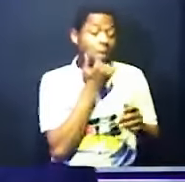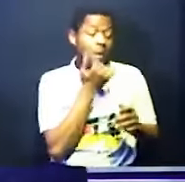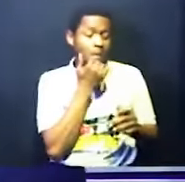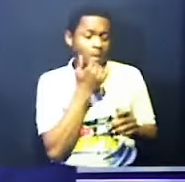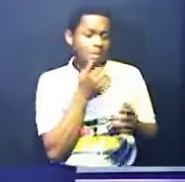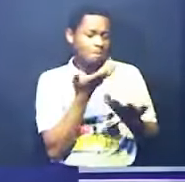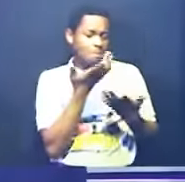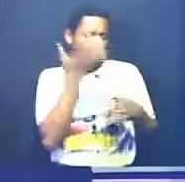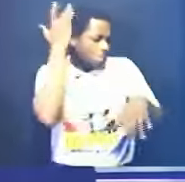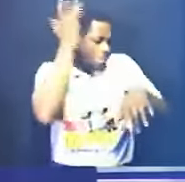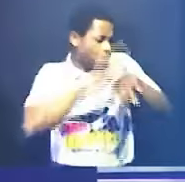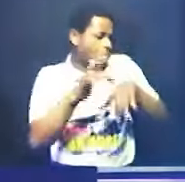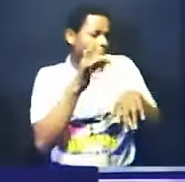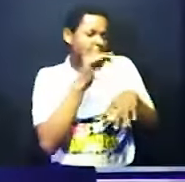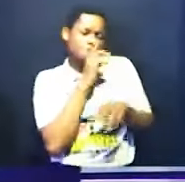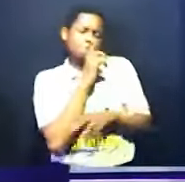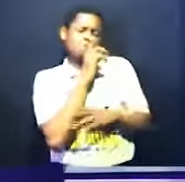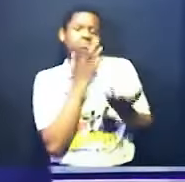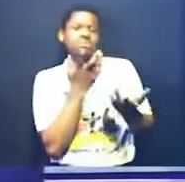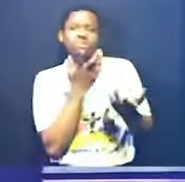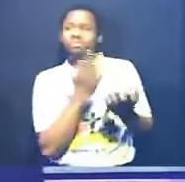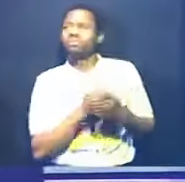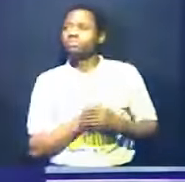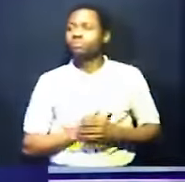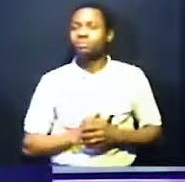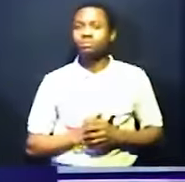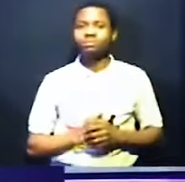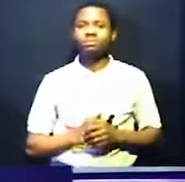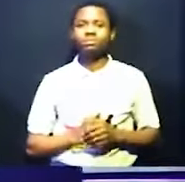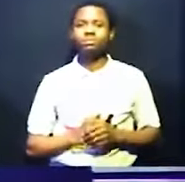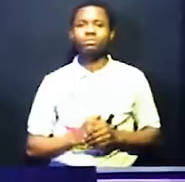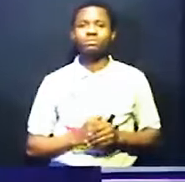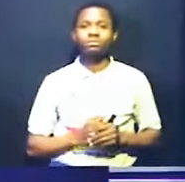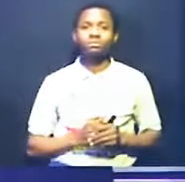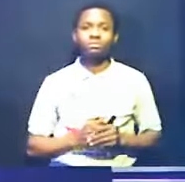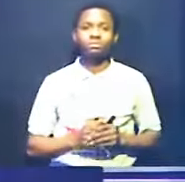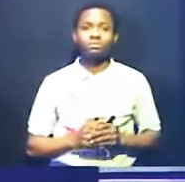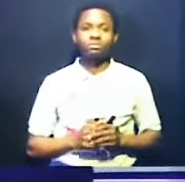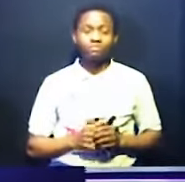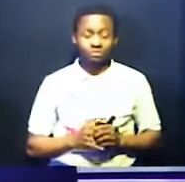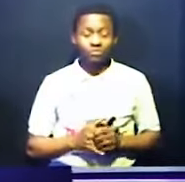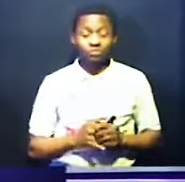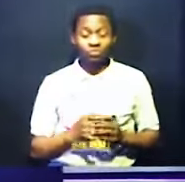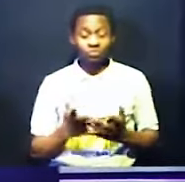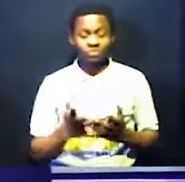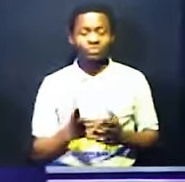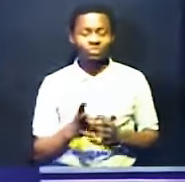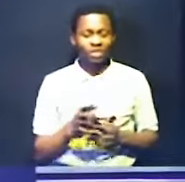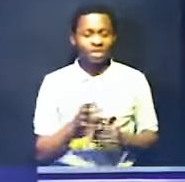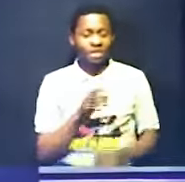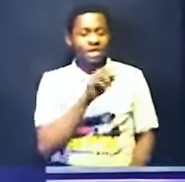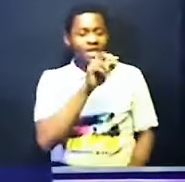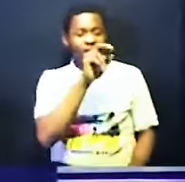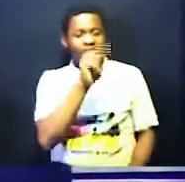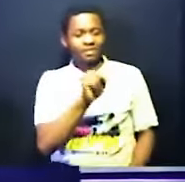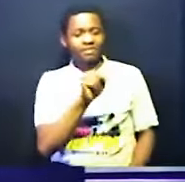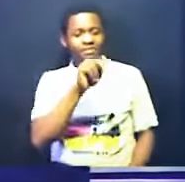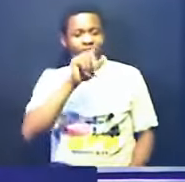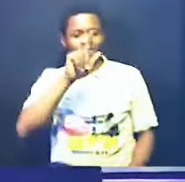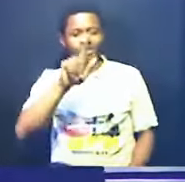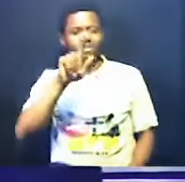wee, sir, or Missana, sir, cried that." So then let's take the NLT, New Living Translation.